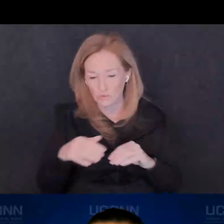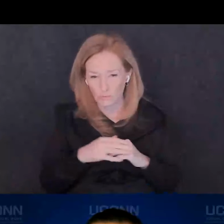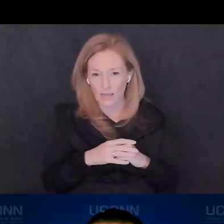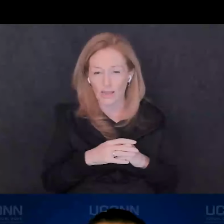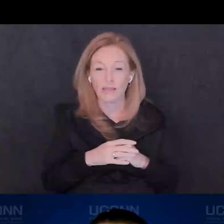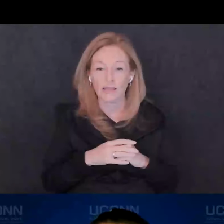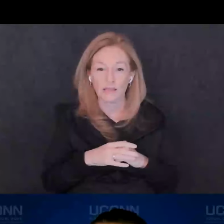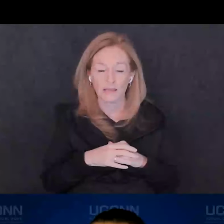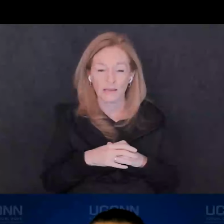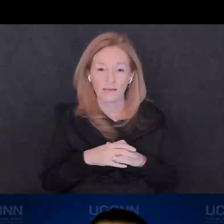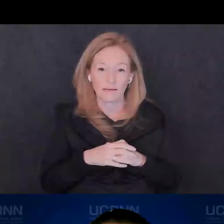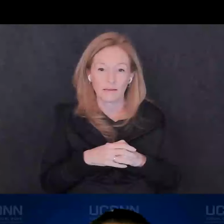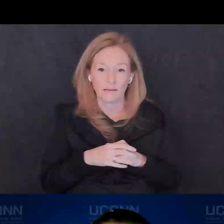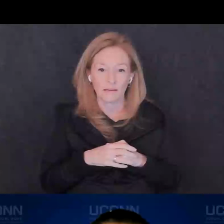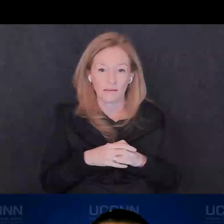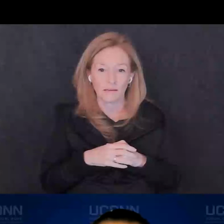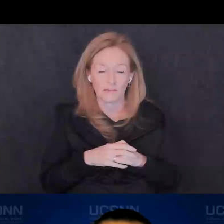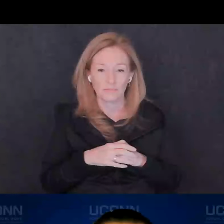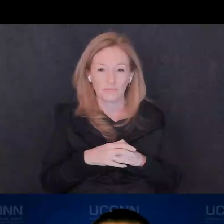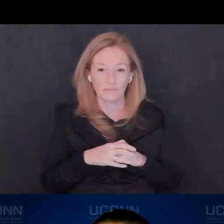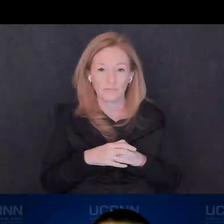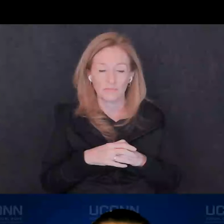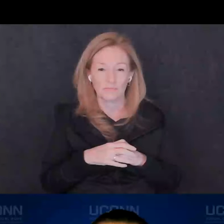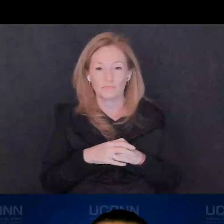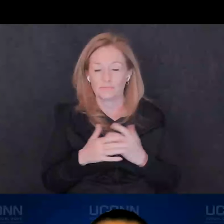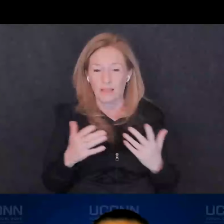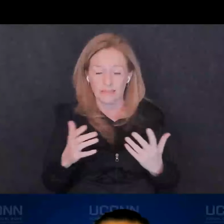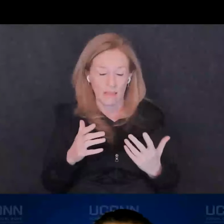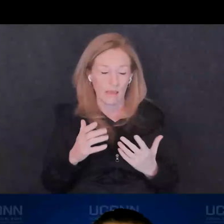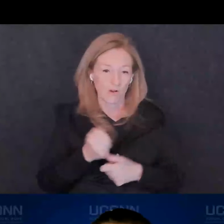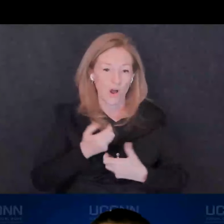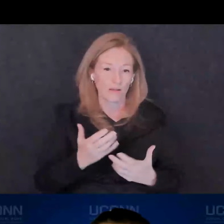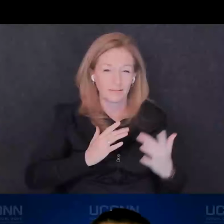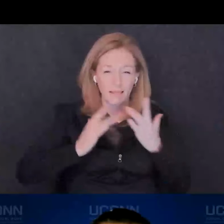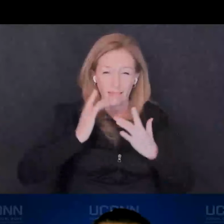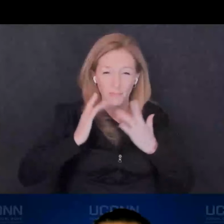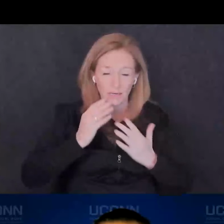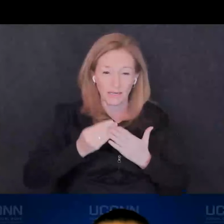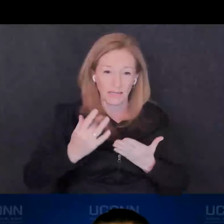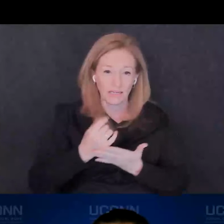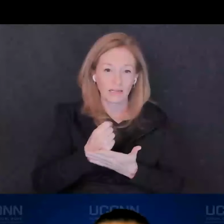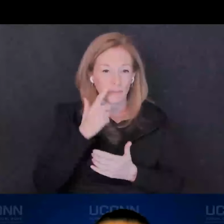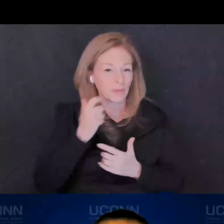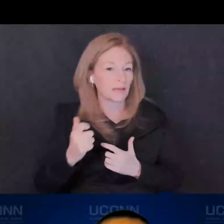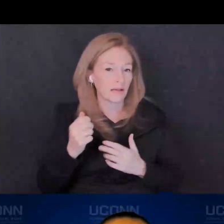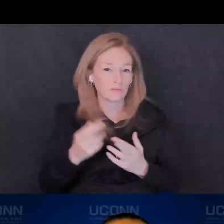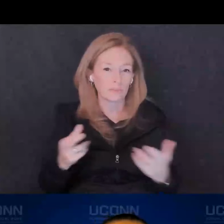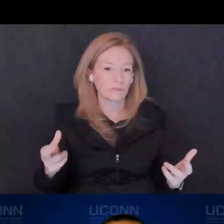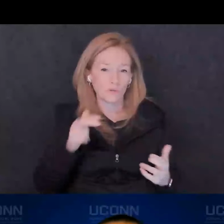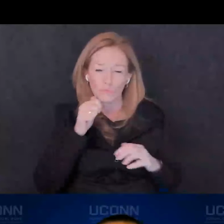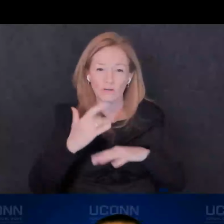suffered just having limited income because that resource wasn't available to them until very